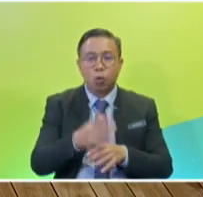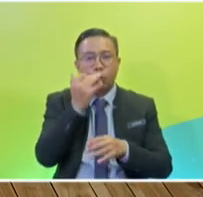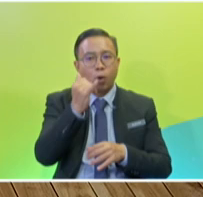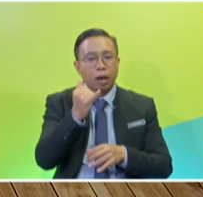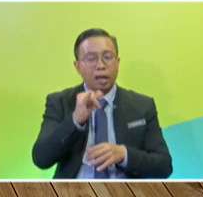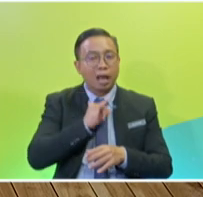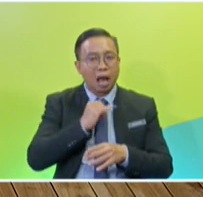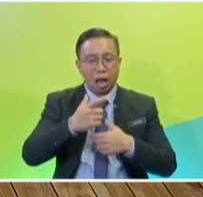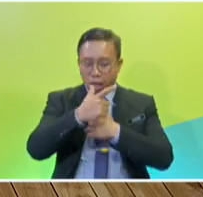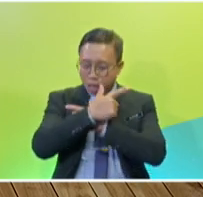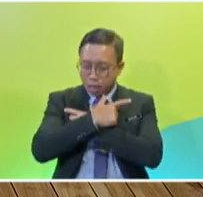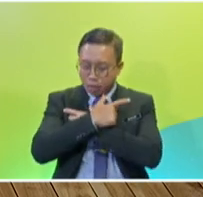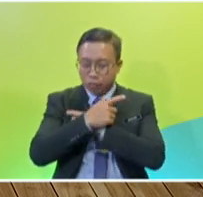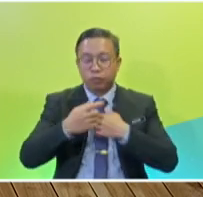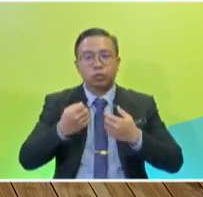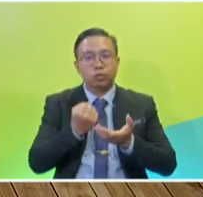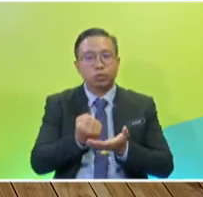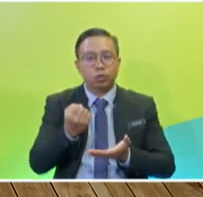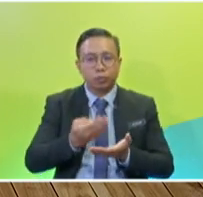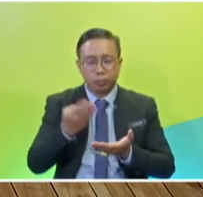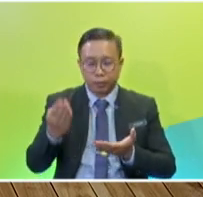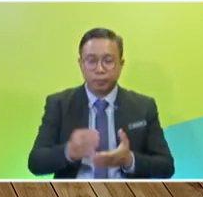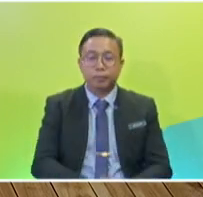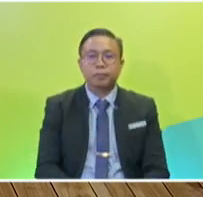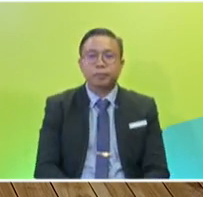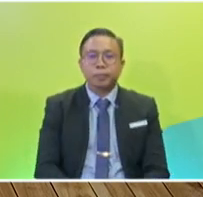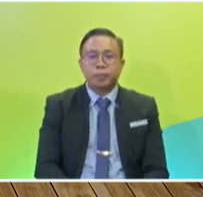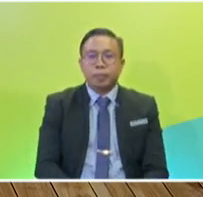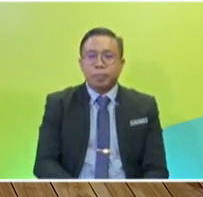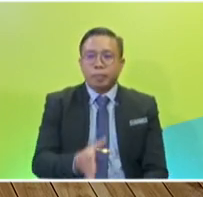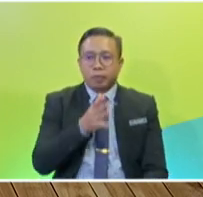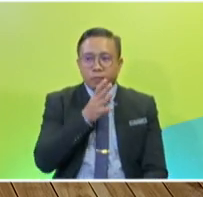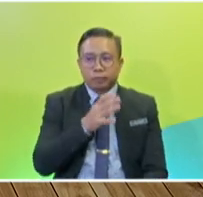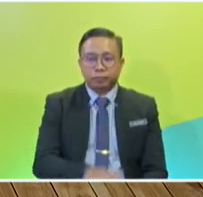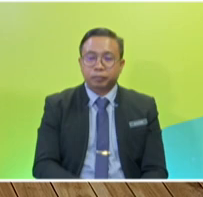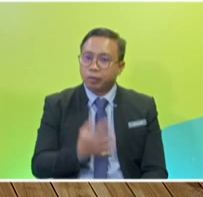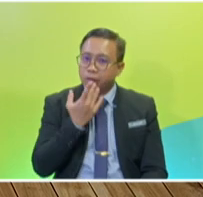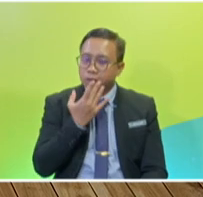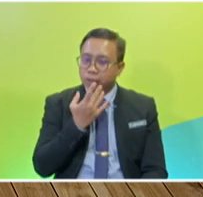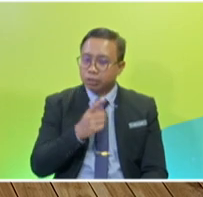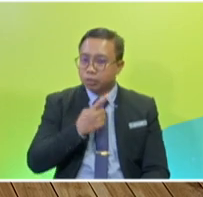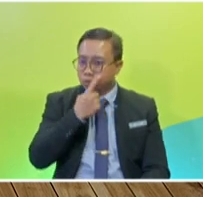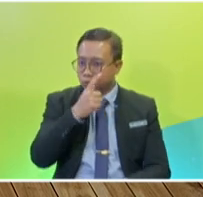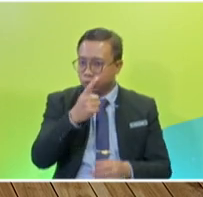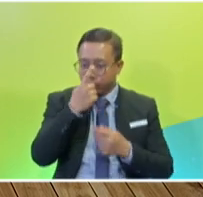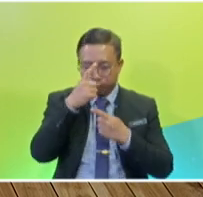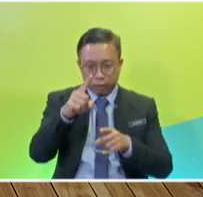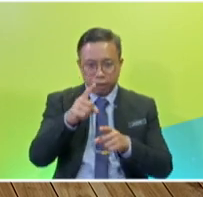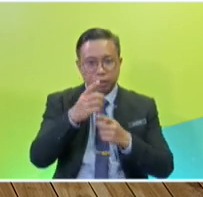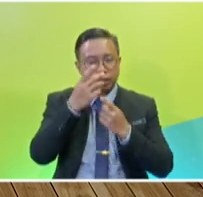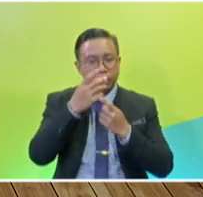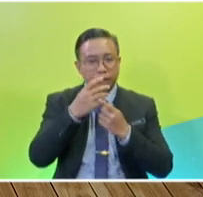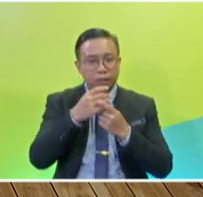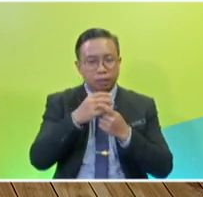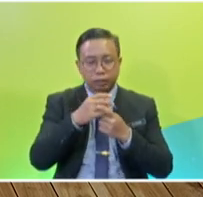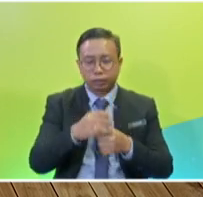shopping? Mm-hmm. Now, this is the answer. Mom, which is your colors, will be the answers to all the questions, Shafika. Mm-hmm.